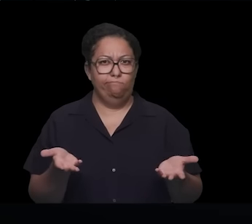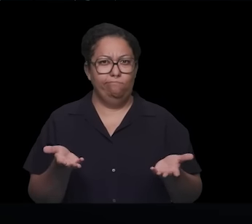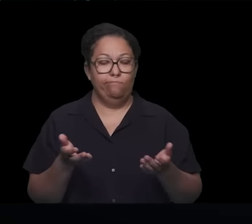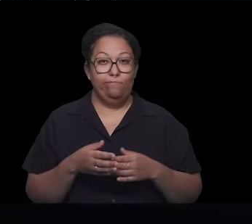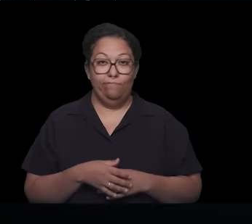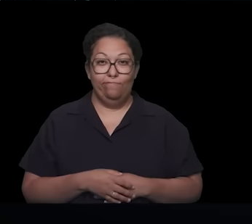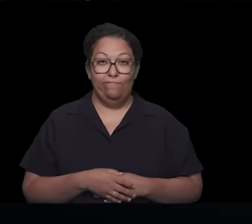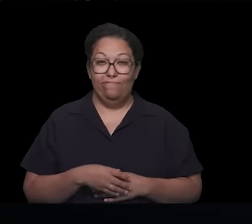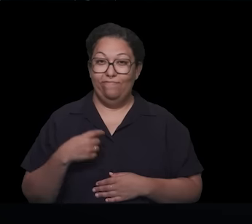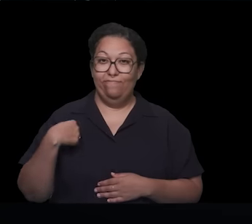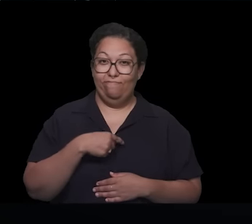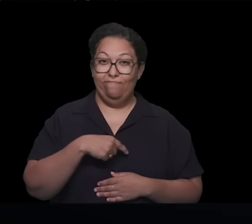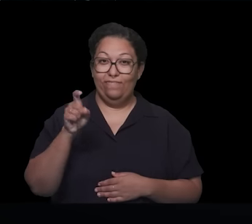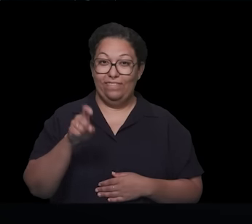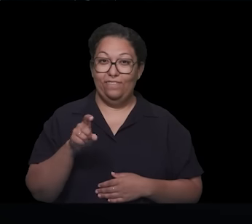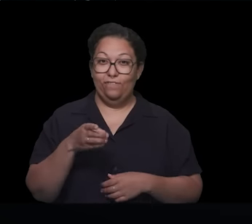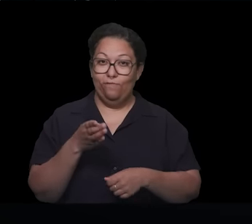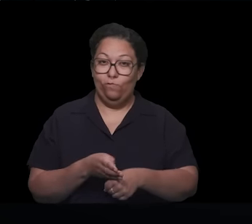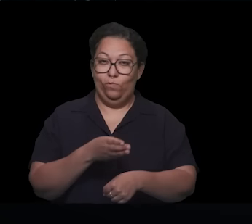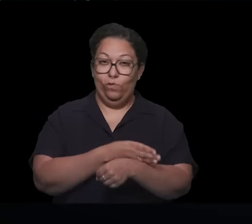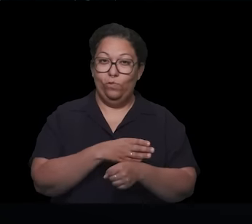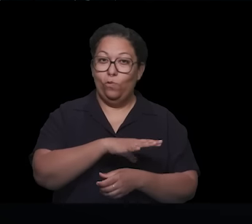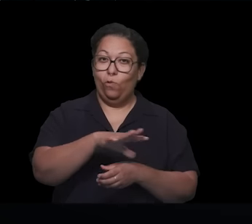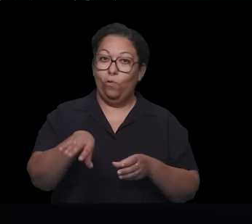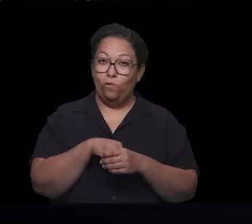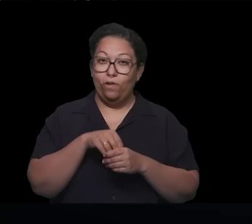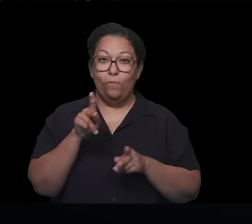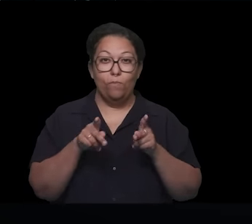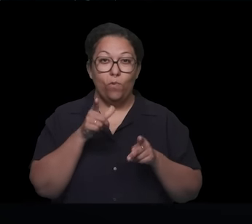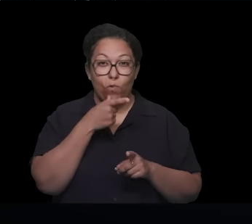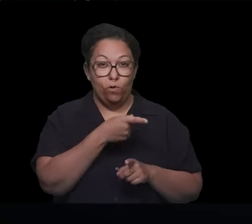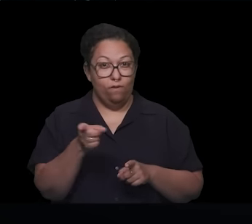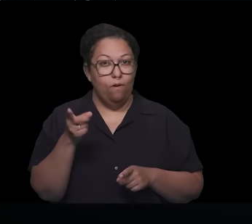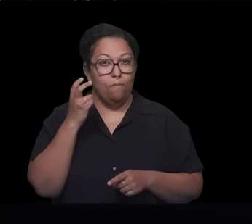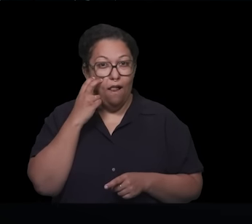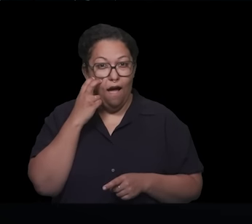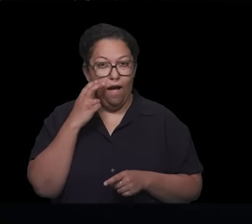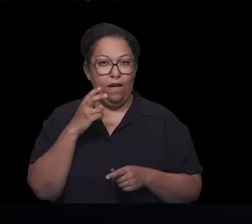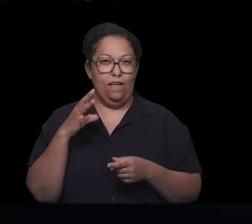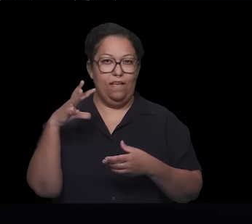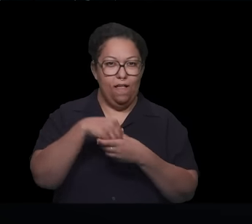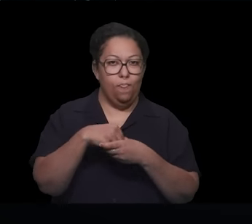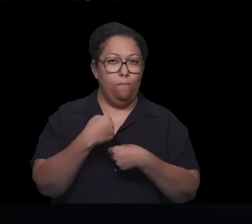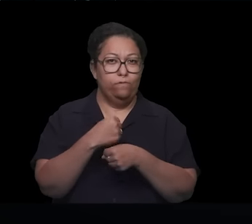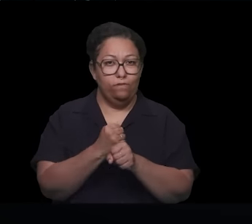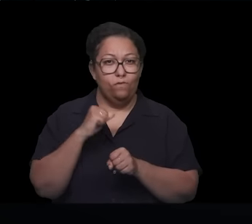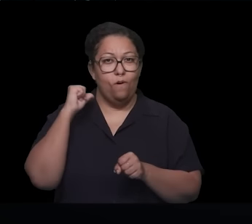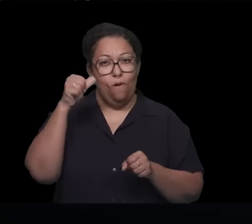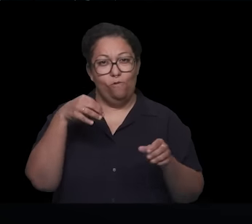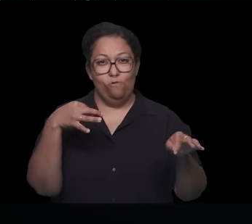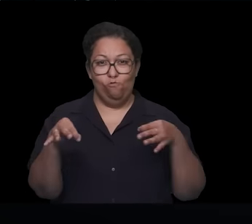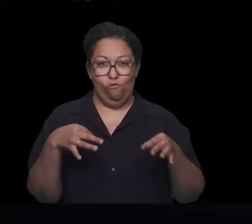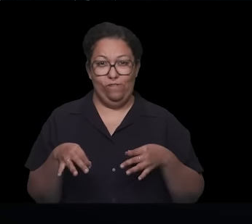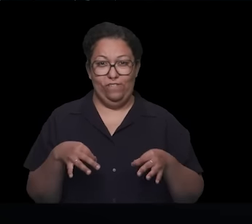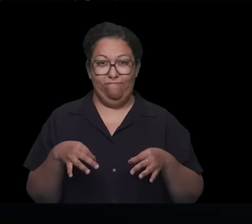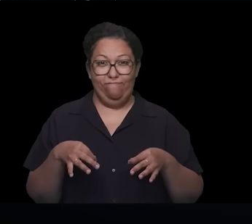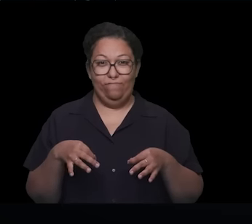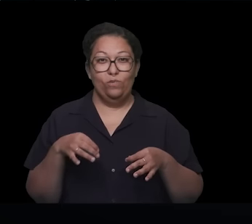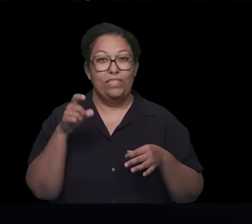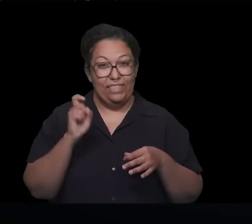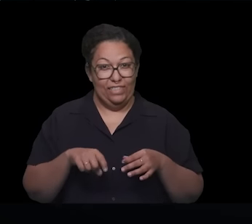description? No. And we need to increase the inclusion of people who are blind in the production of